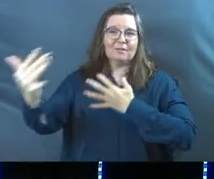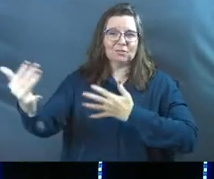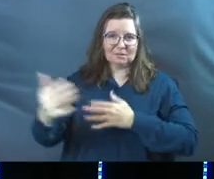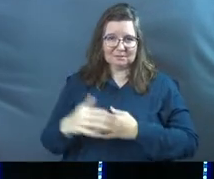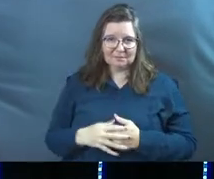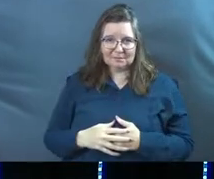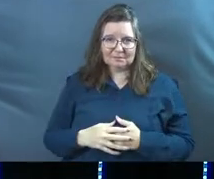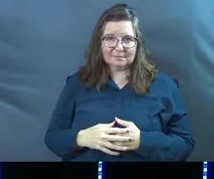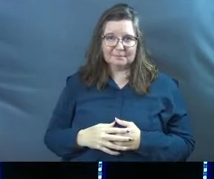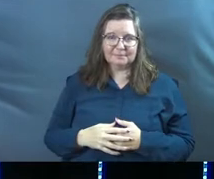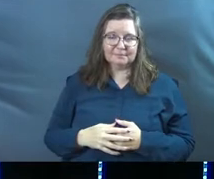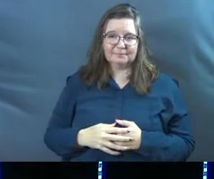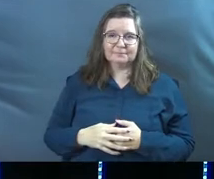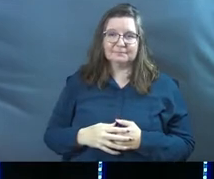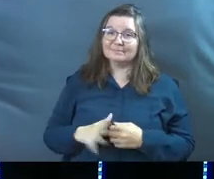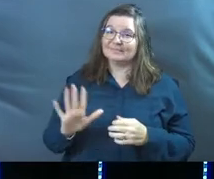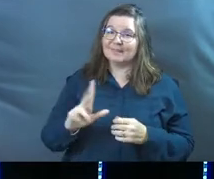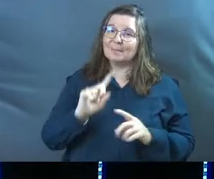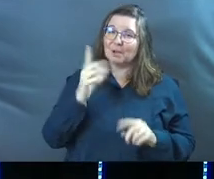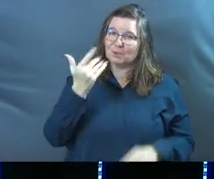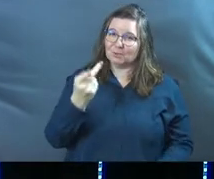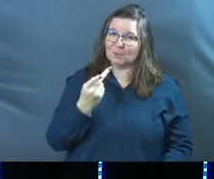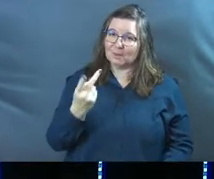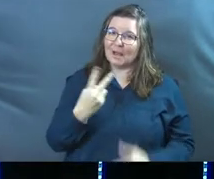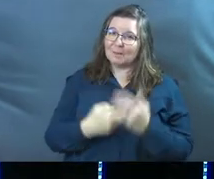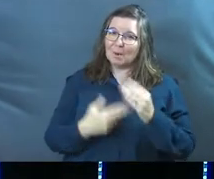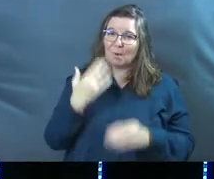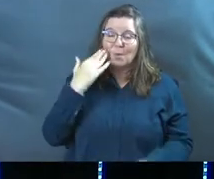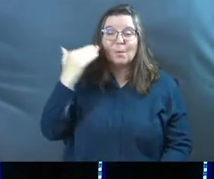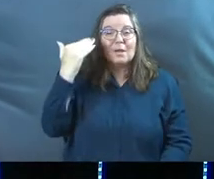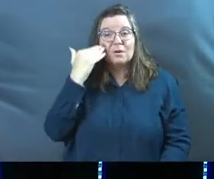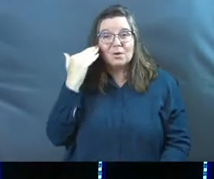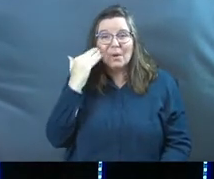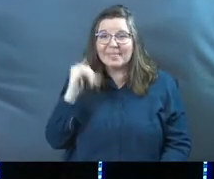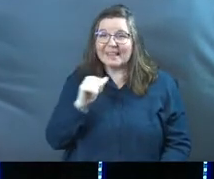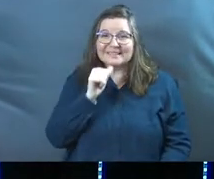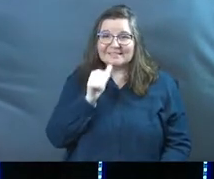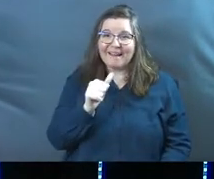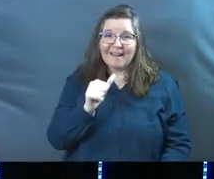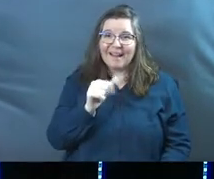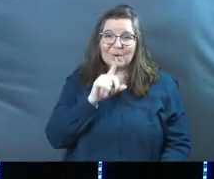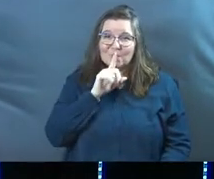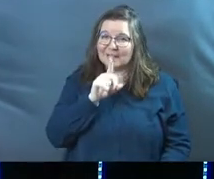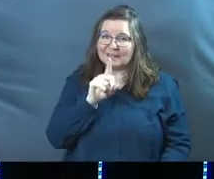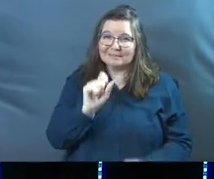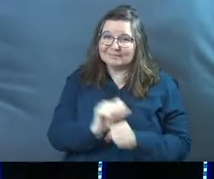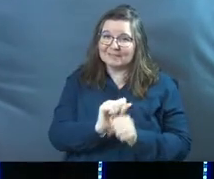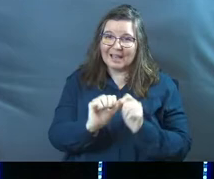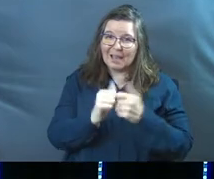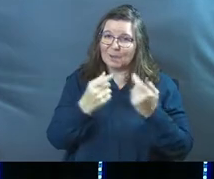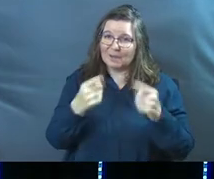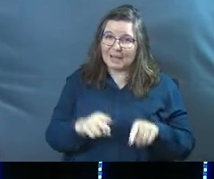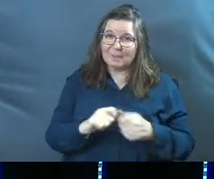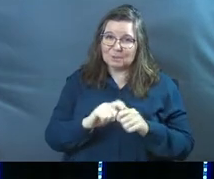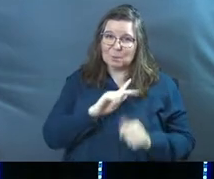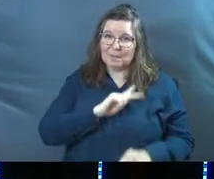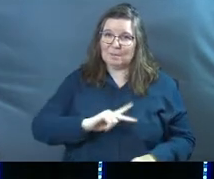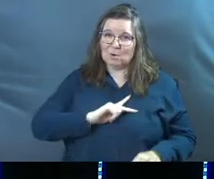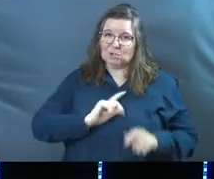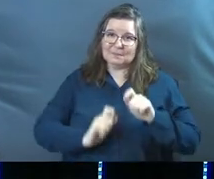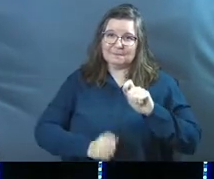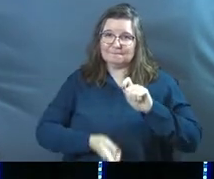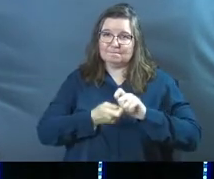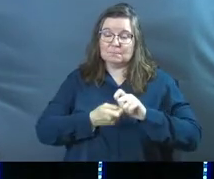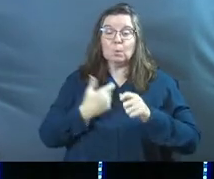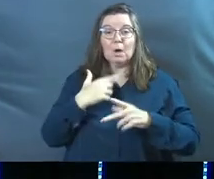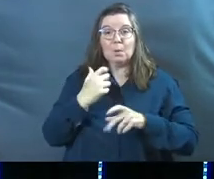after. But you and I both know, we know that's not how it really goes with personal vengeance.